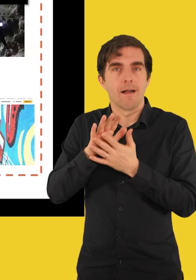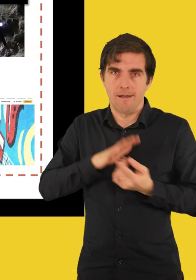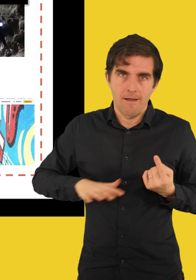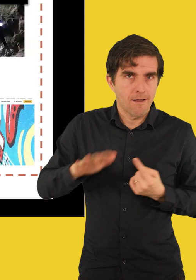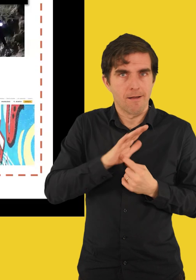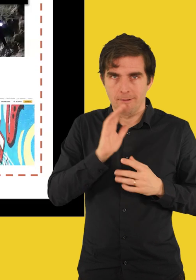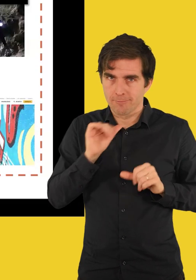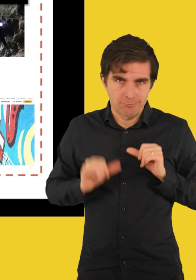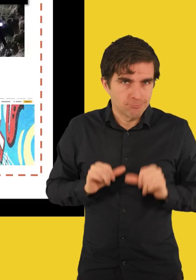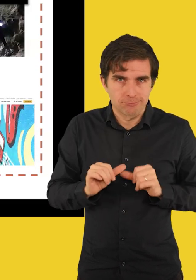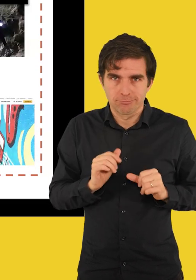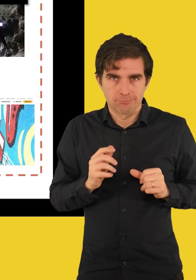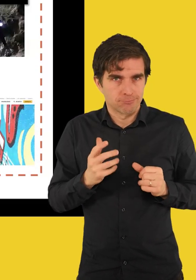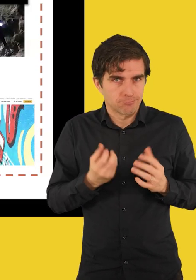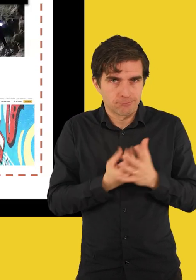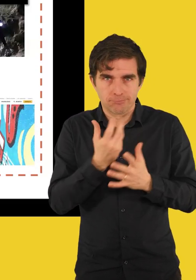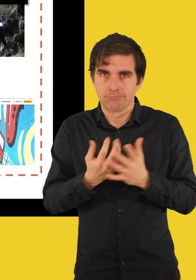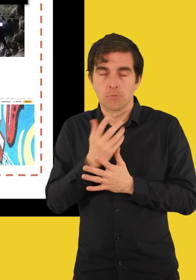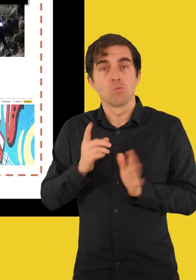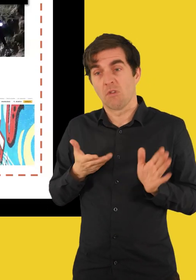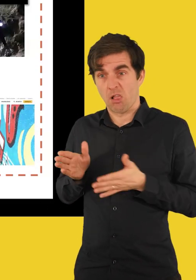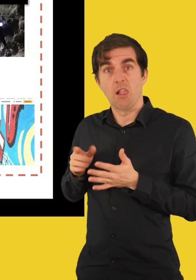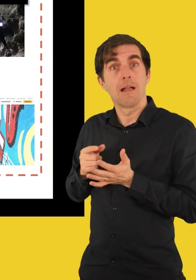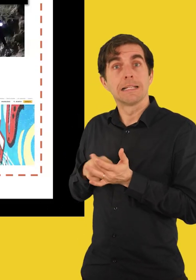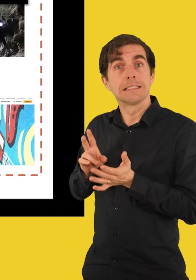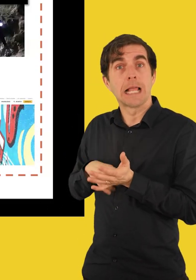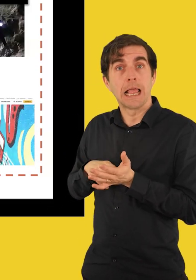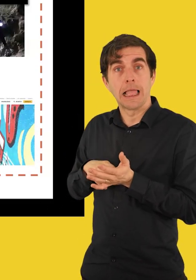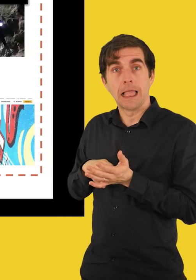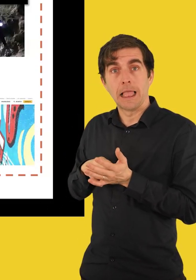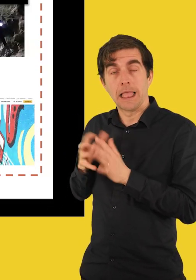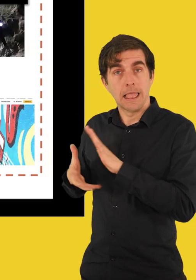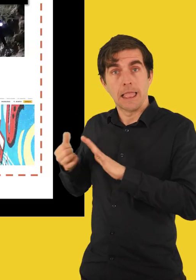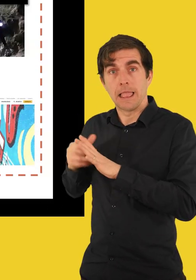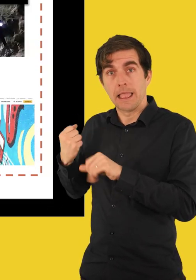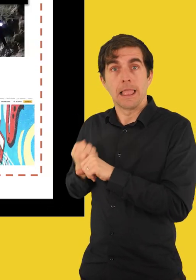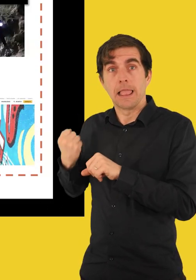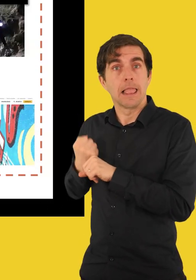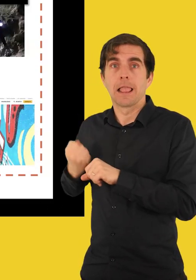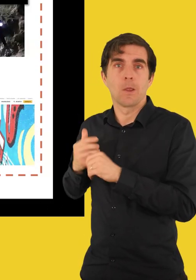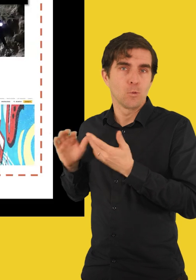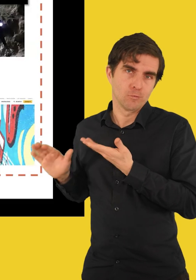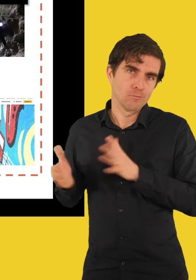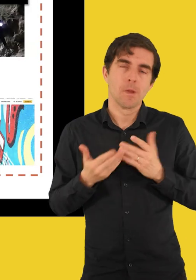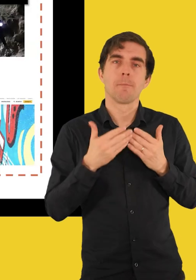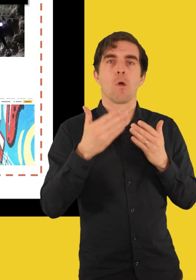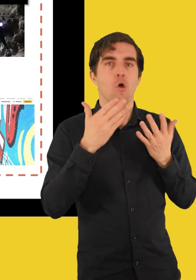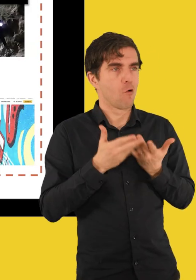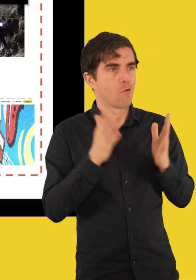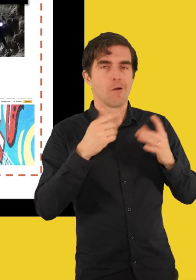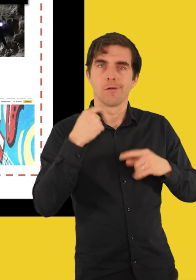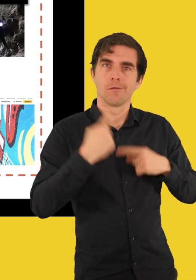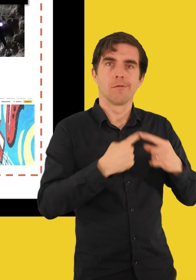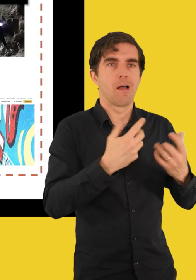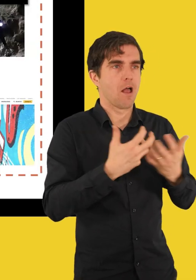the process of turning Ipoh from a tin mining city into a more, which